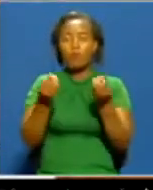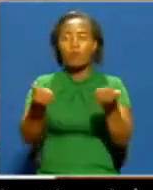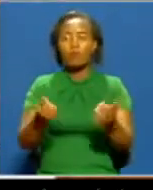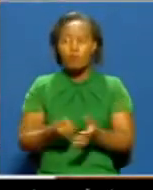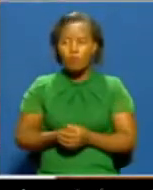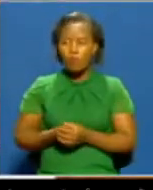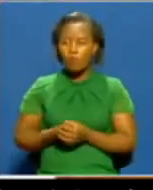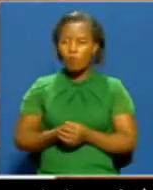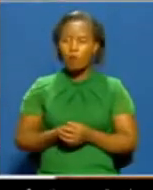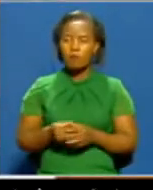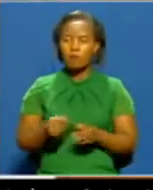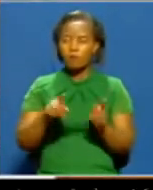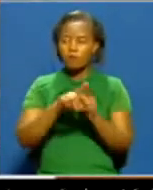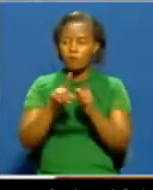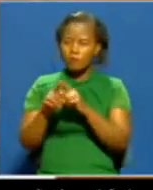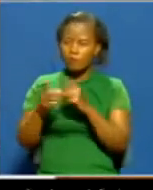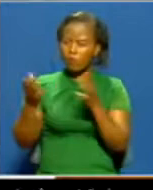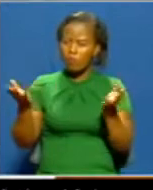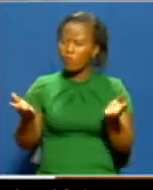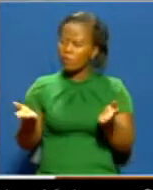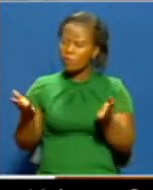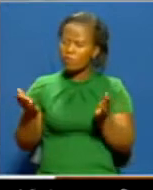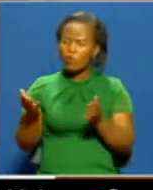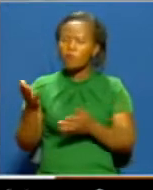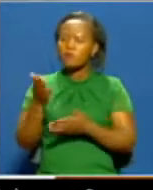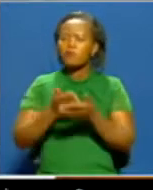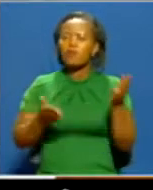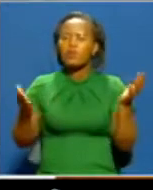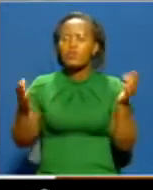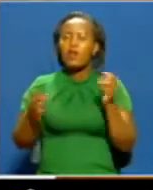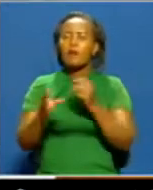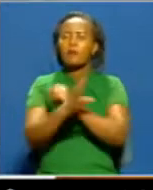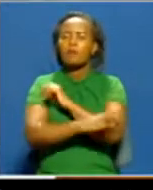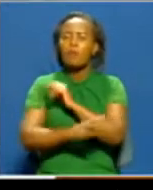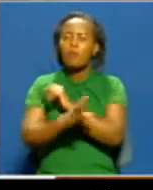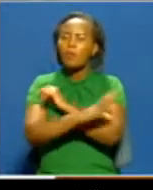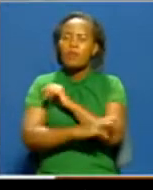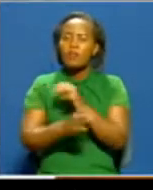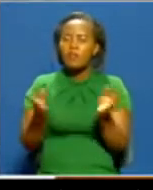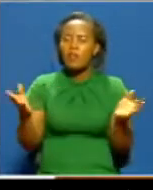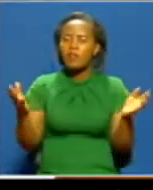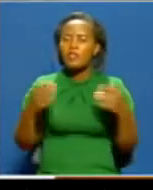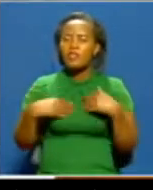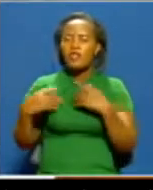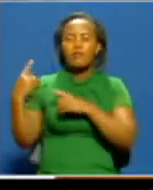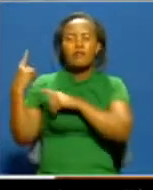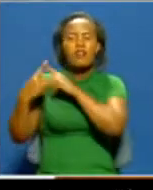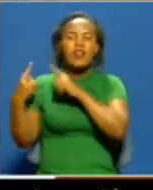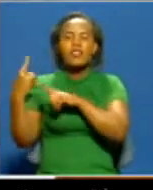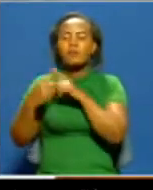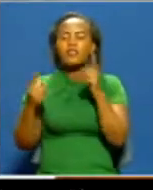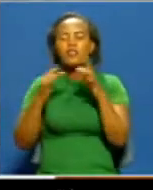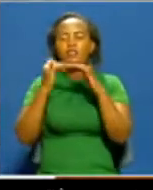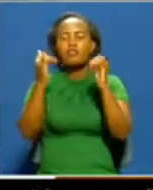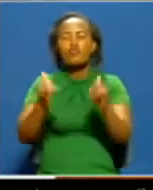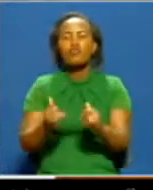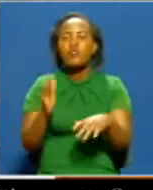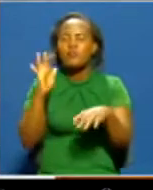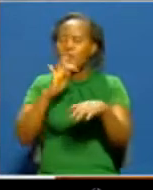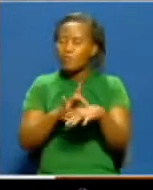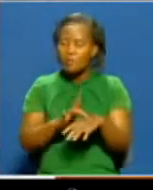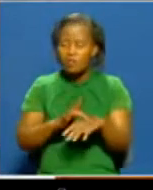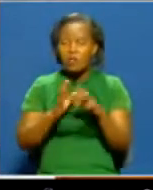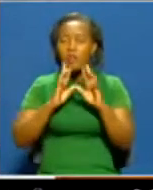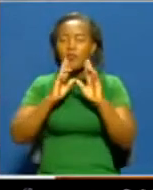same, some Asian countries that have experiencing a surge of the infections have reported that